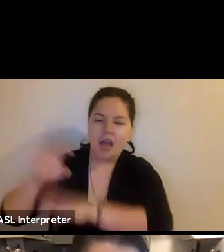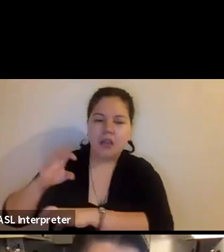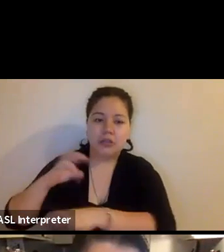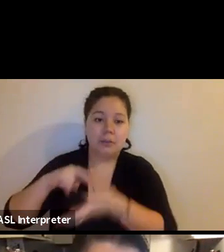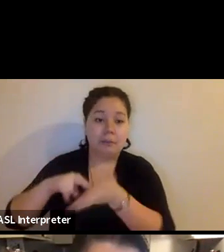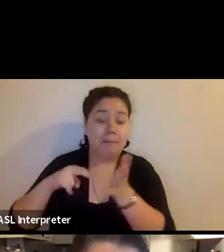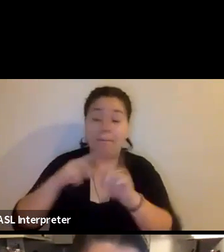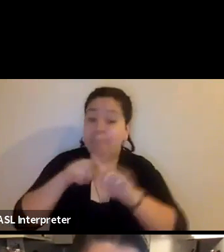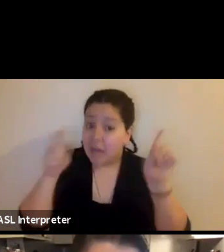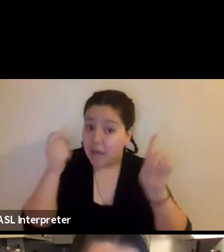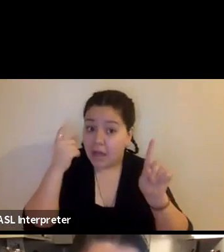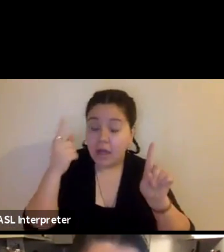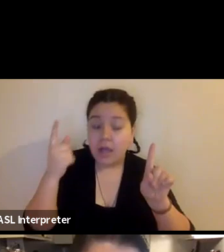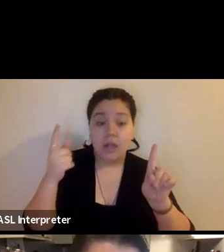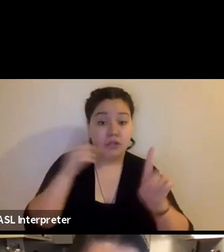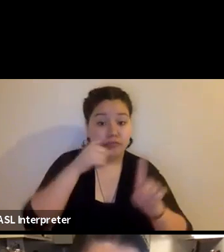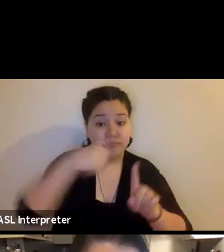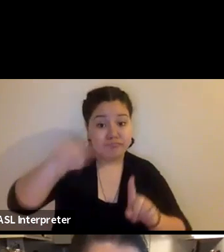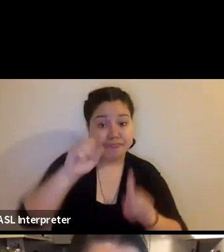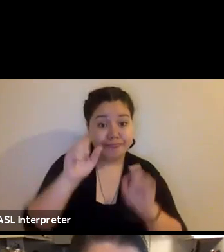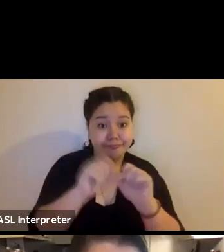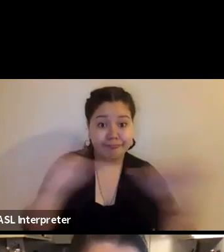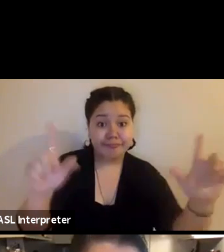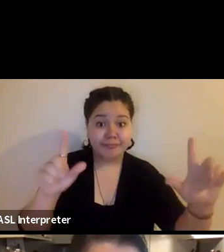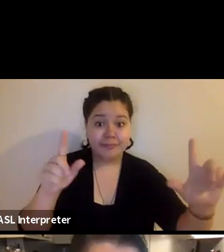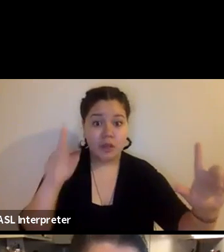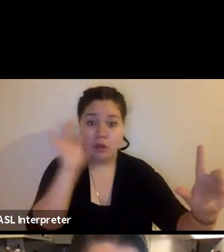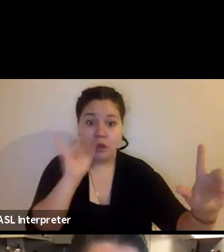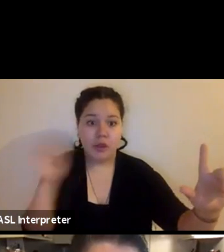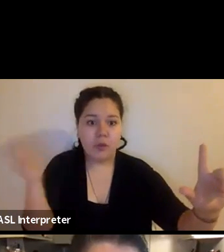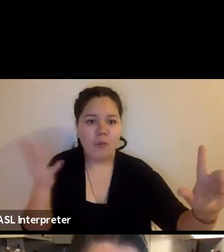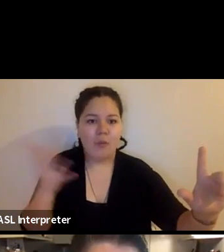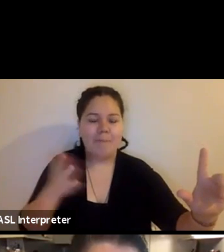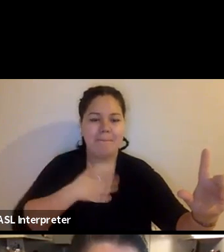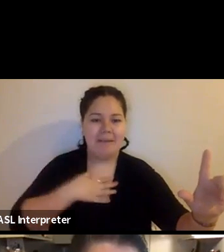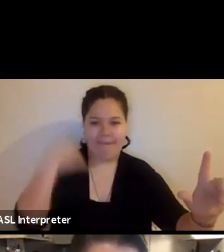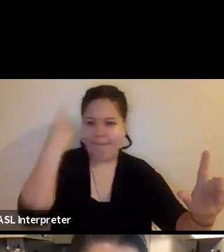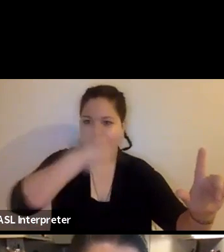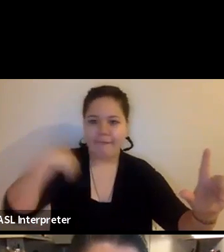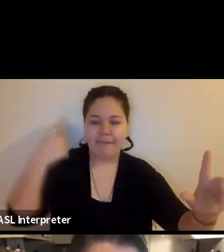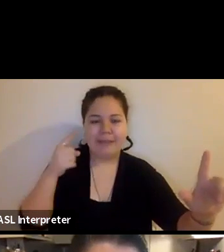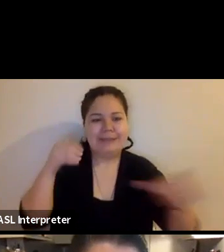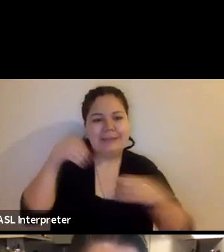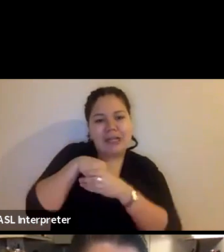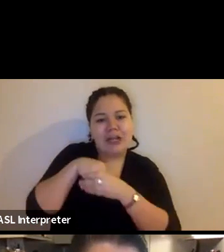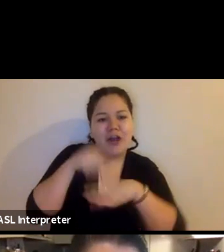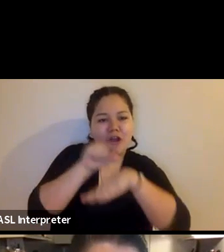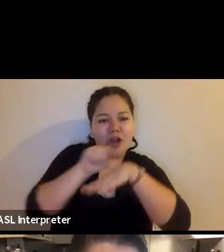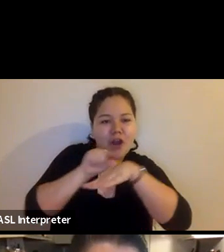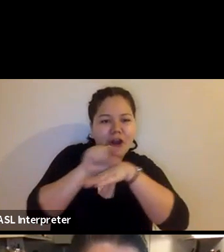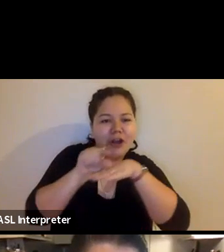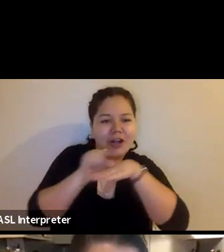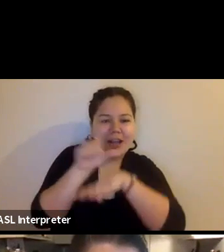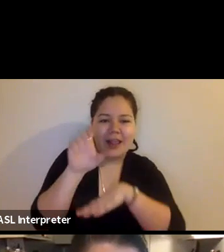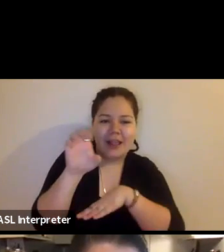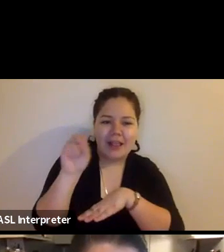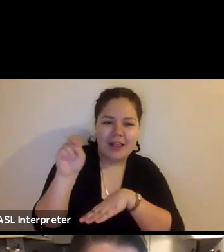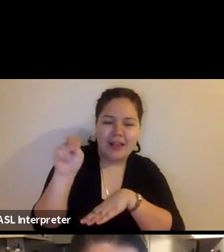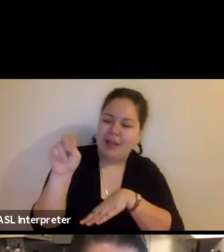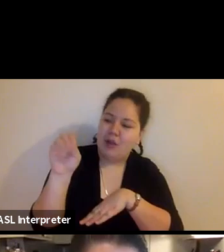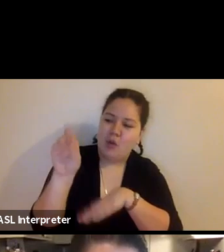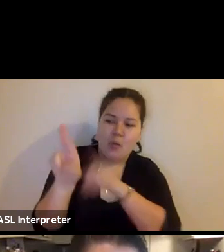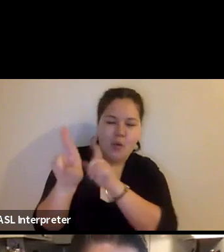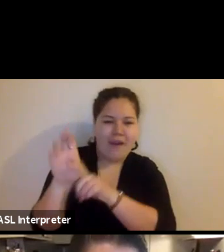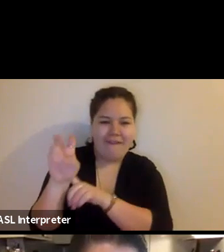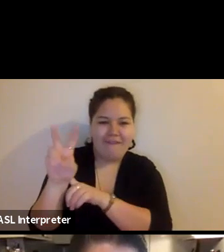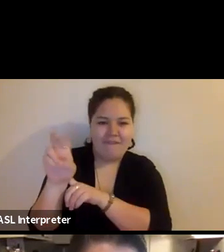my face floating on top of an image of the garden outside of my house. The garden's name is Lenore Evermore.